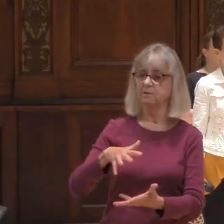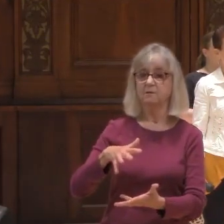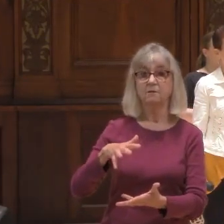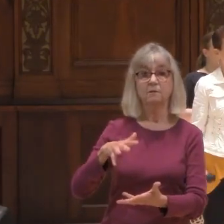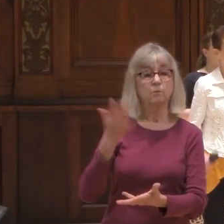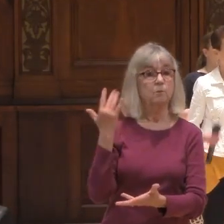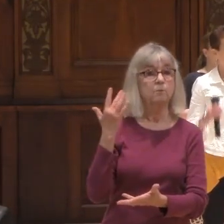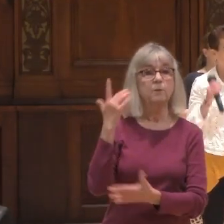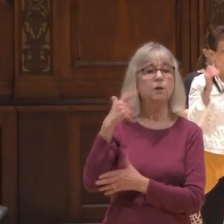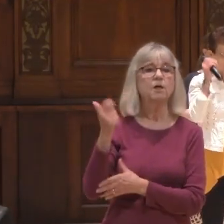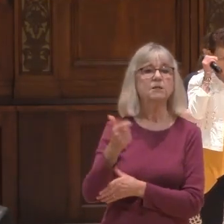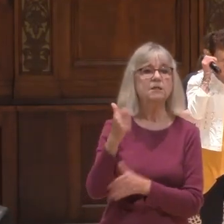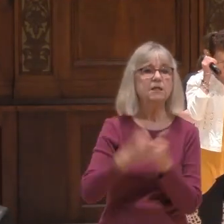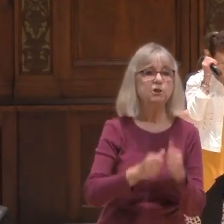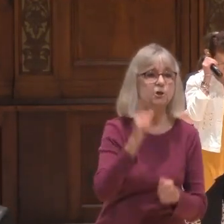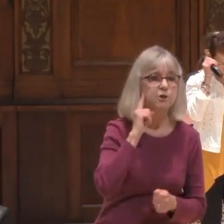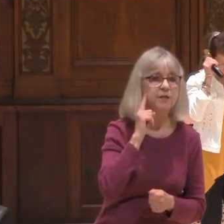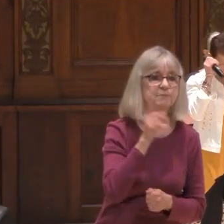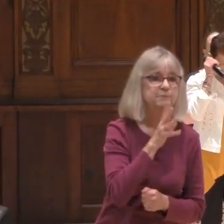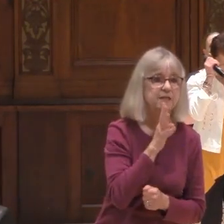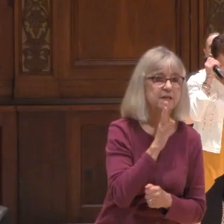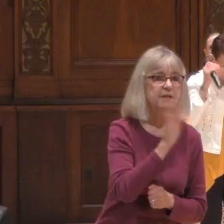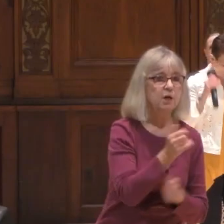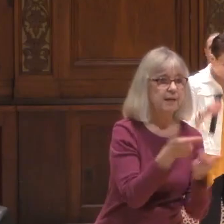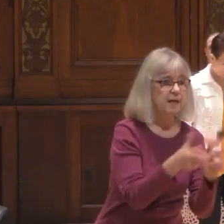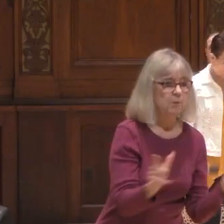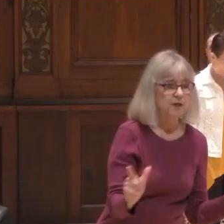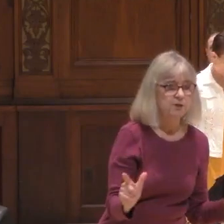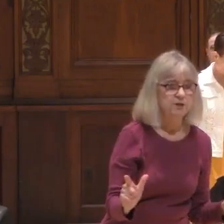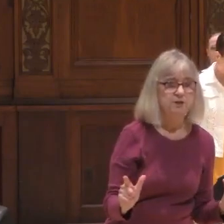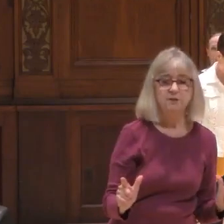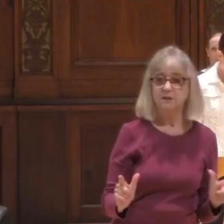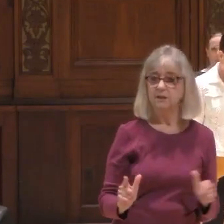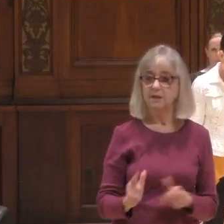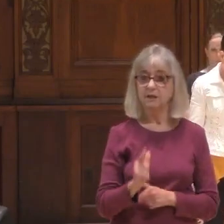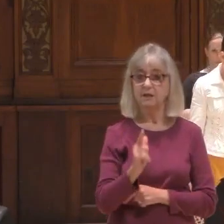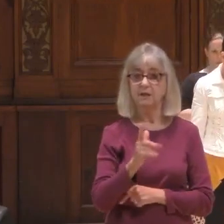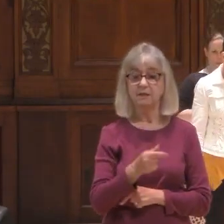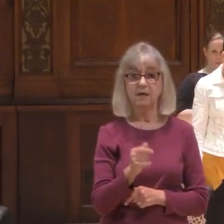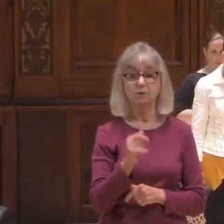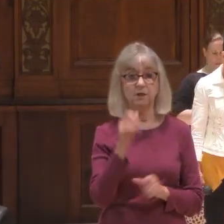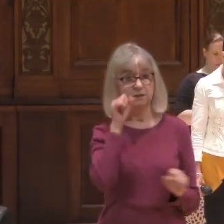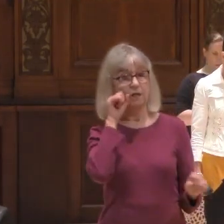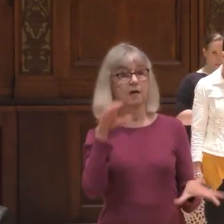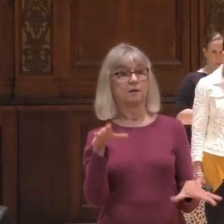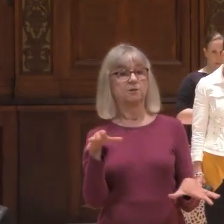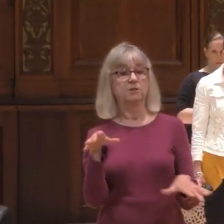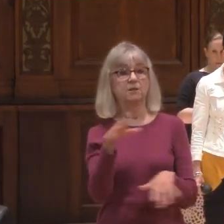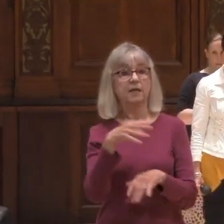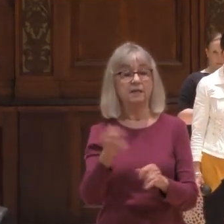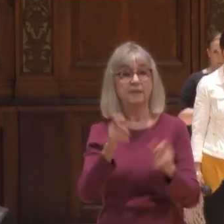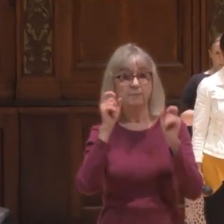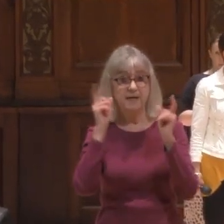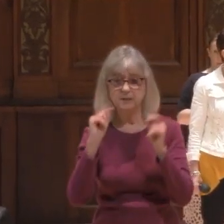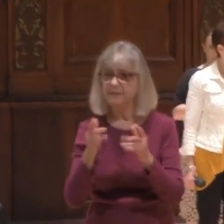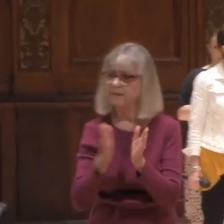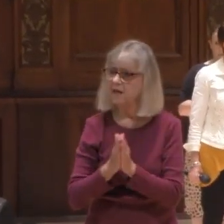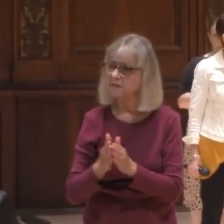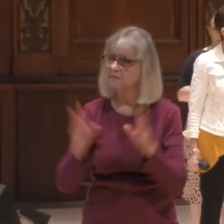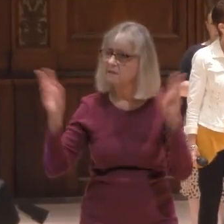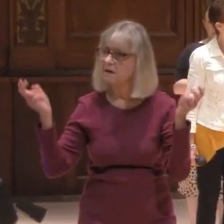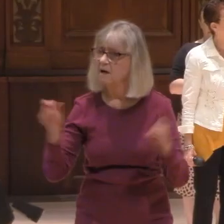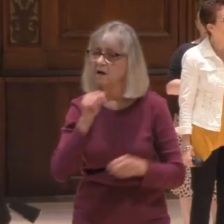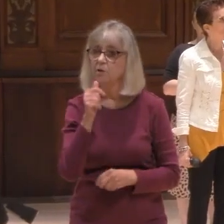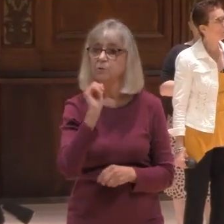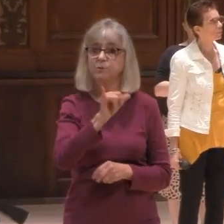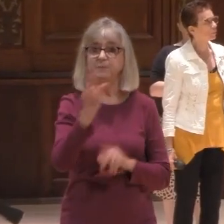because each one heard them speaking in their own language. They were astounded, and in amazement, they asked, "Are